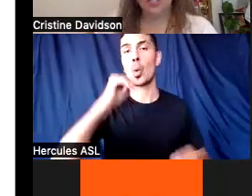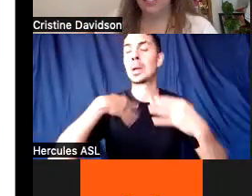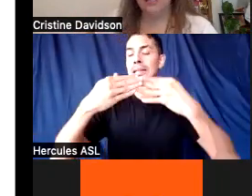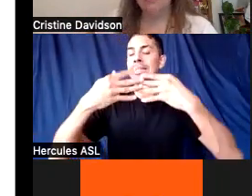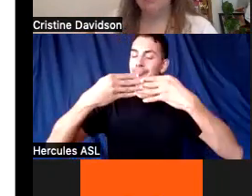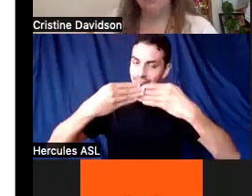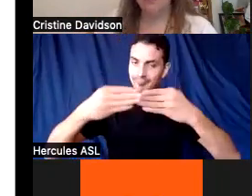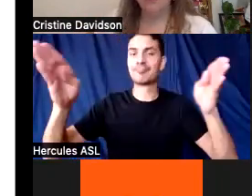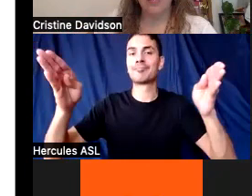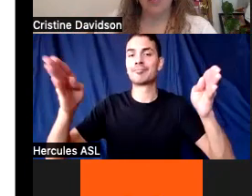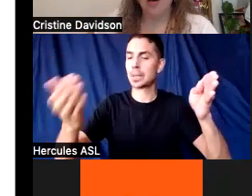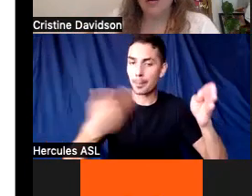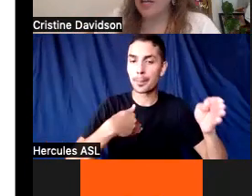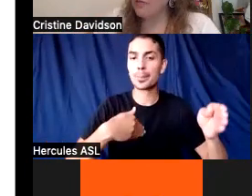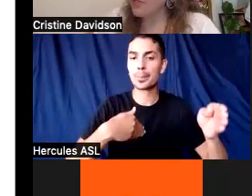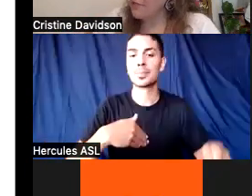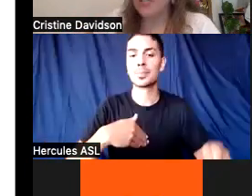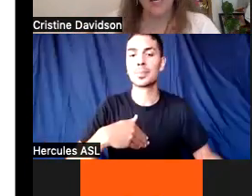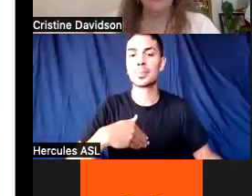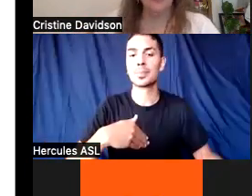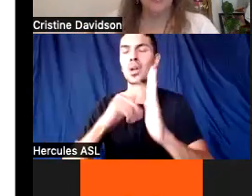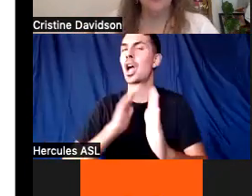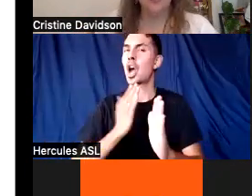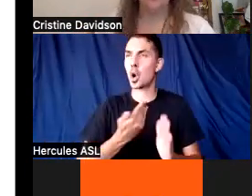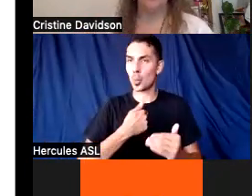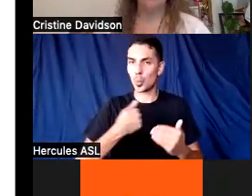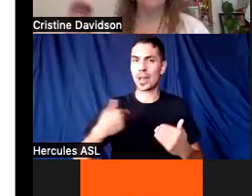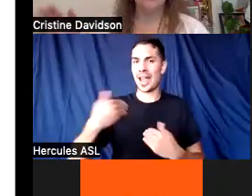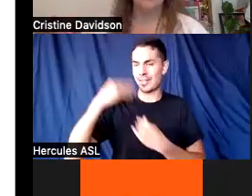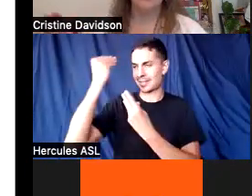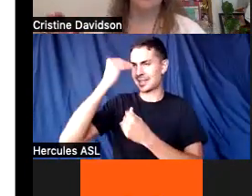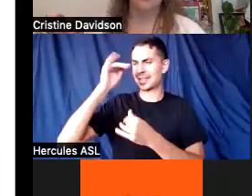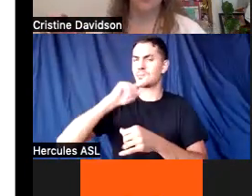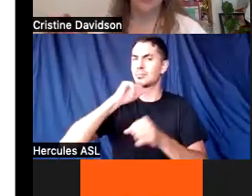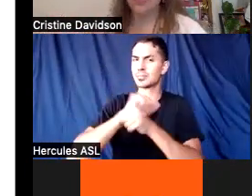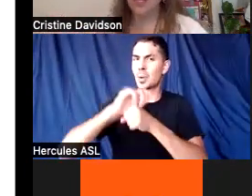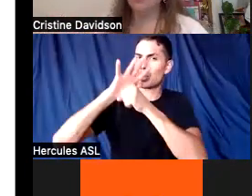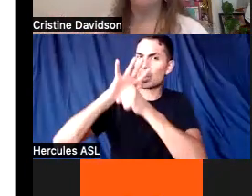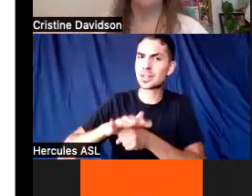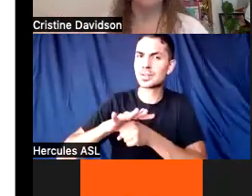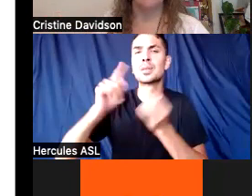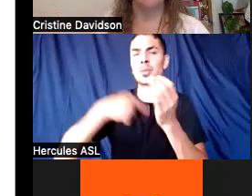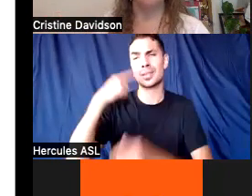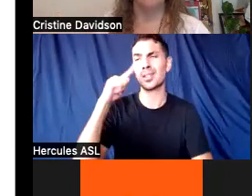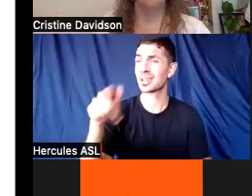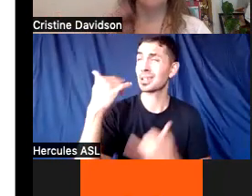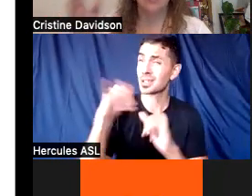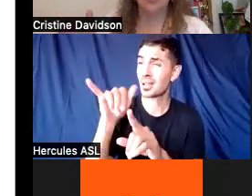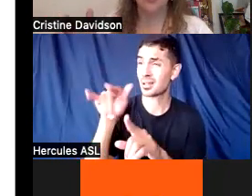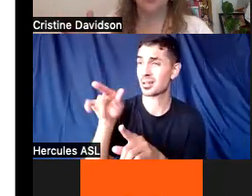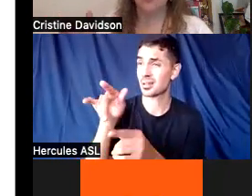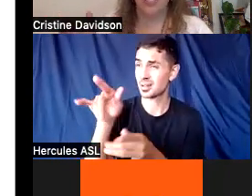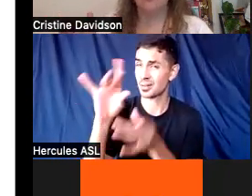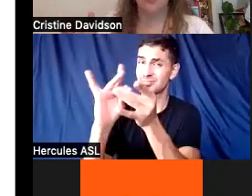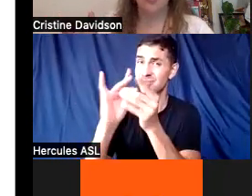they should just leave, right? How come they haven't left yet? So I'm not saying that we do that, but I'm saying that we have the